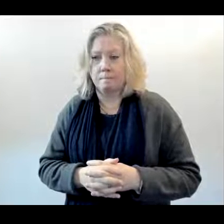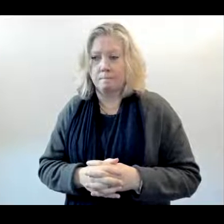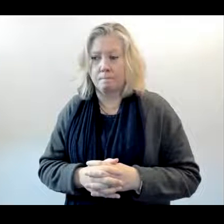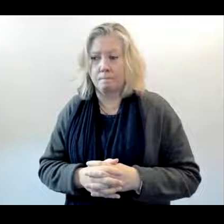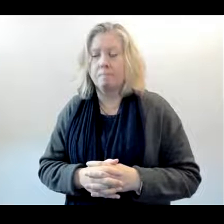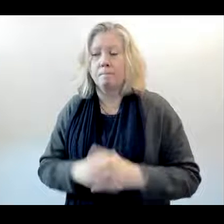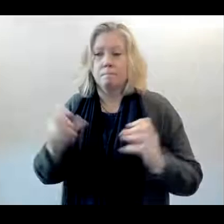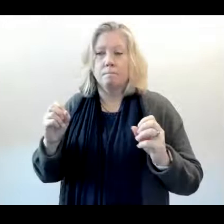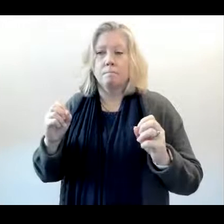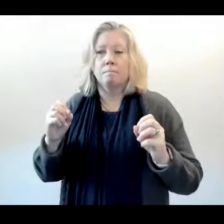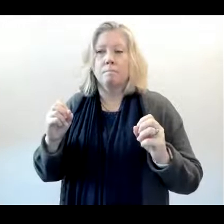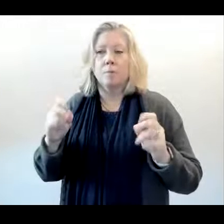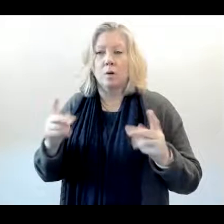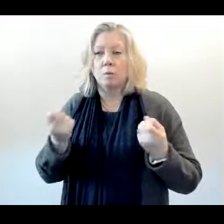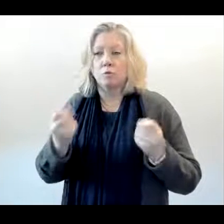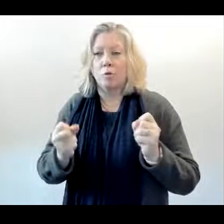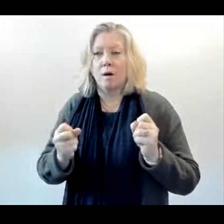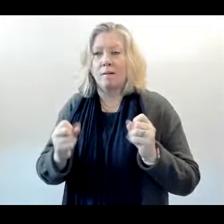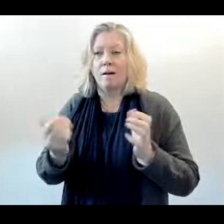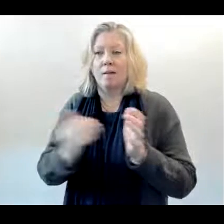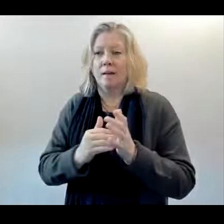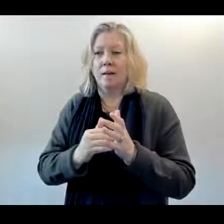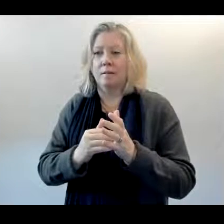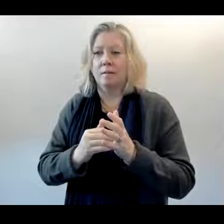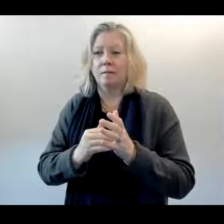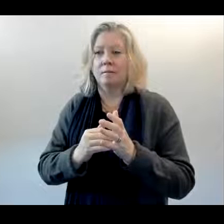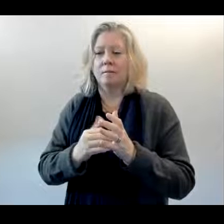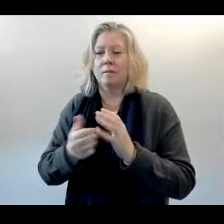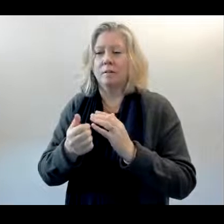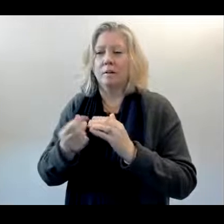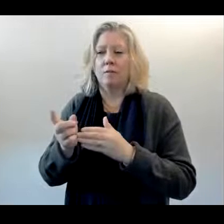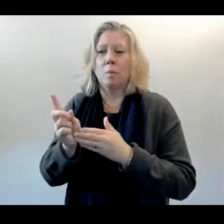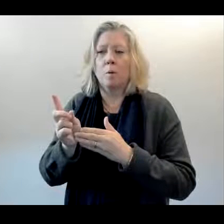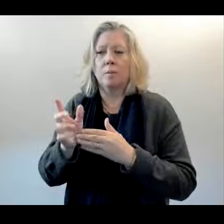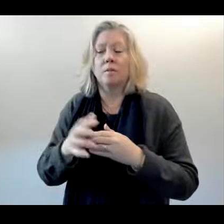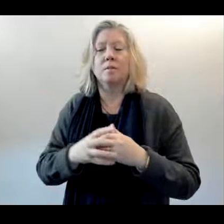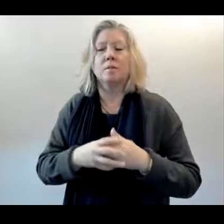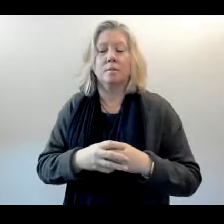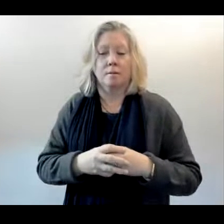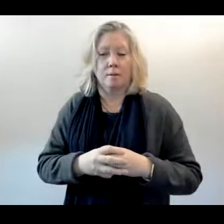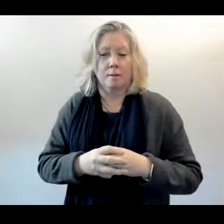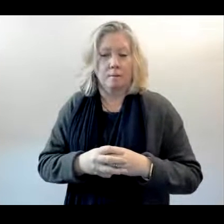We will try Mr. Williams again in just a moment. I